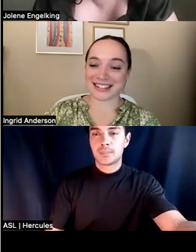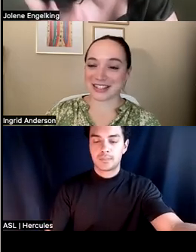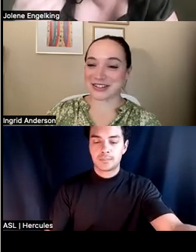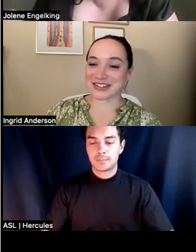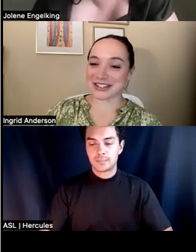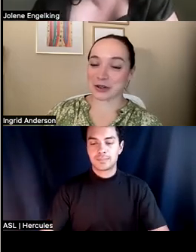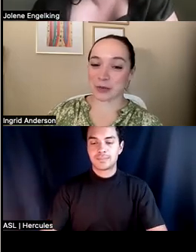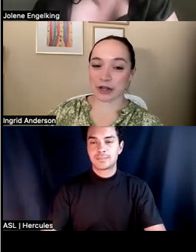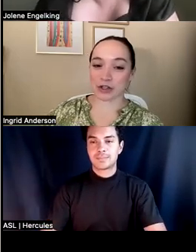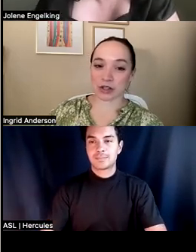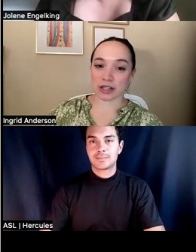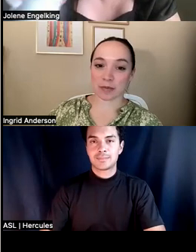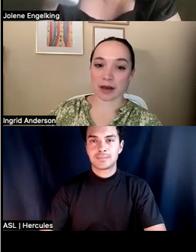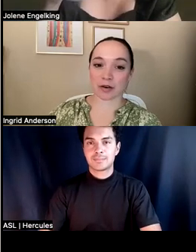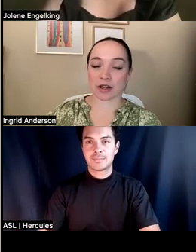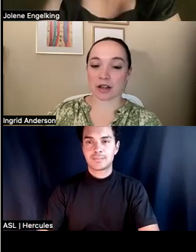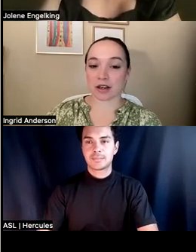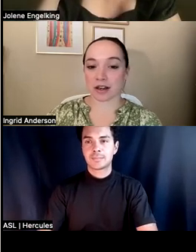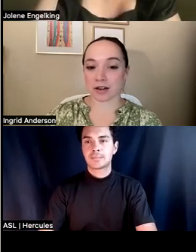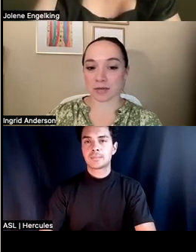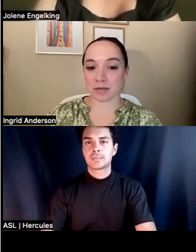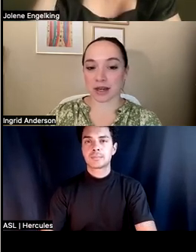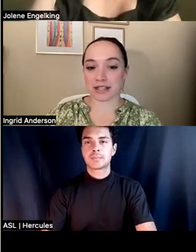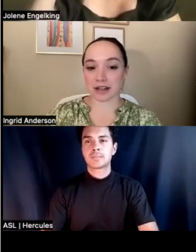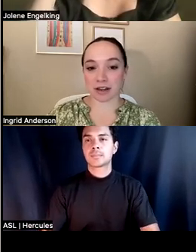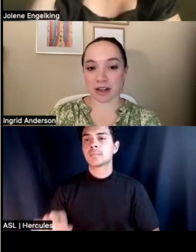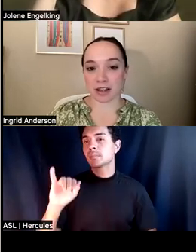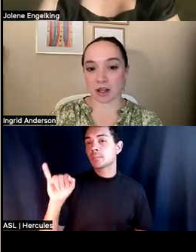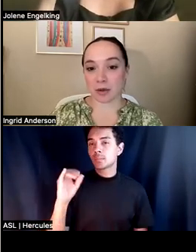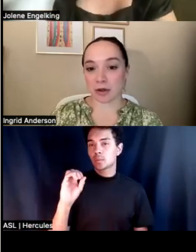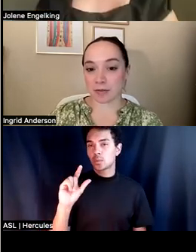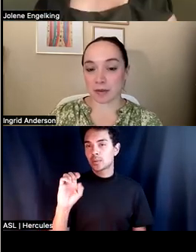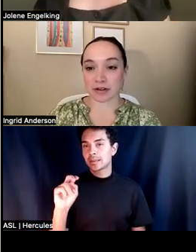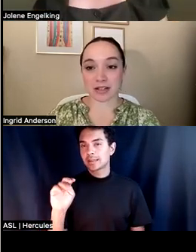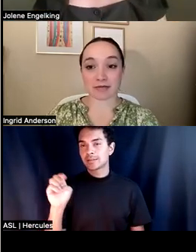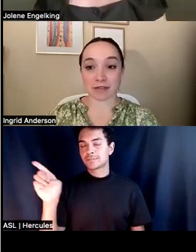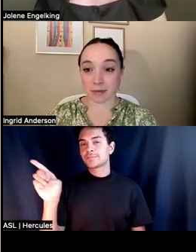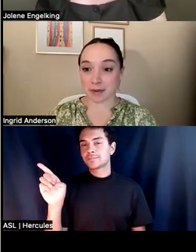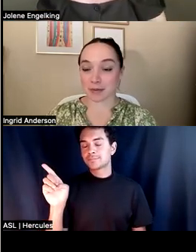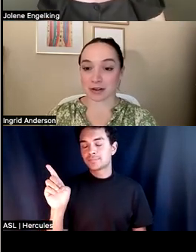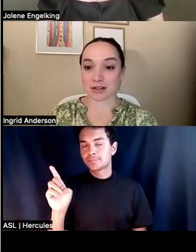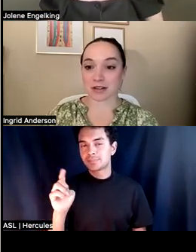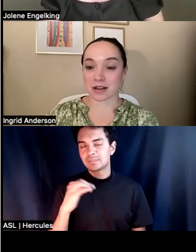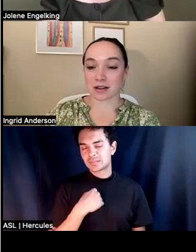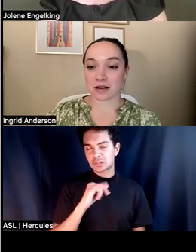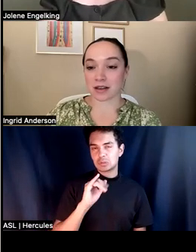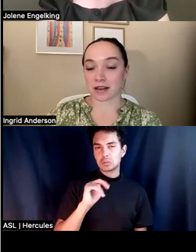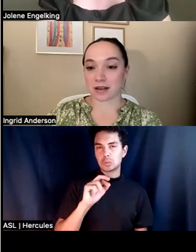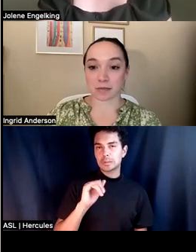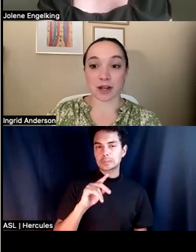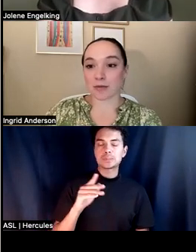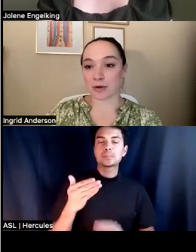but To your point, Jolene, about identifying community members and family members,